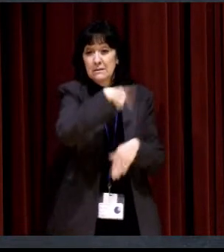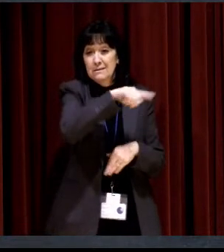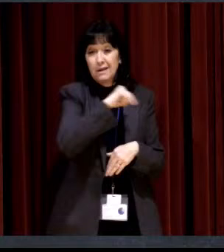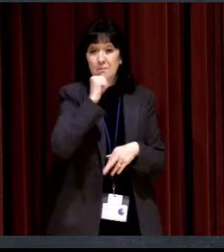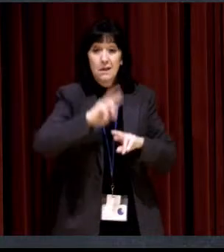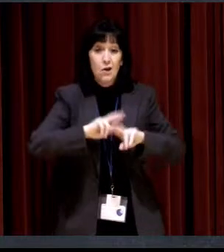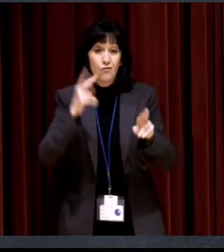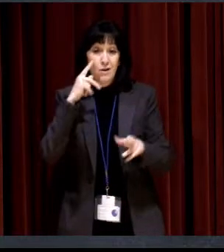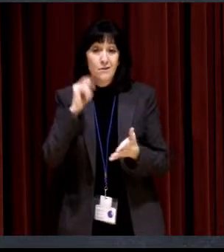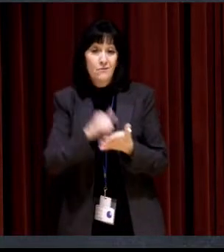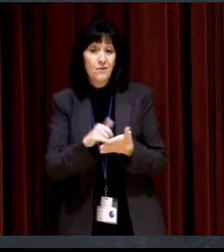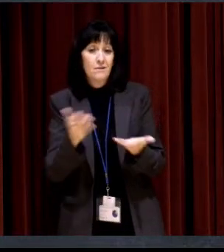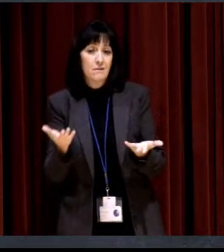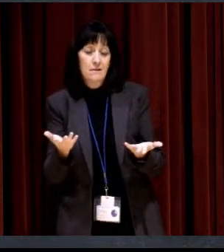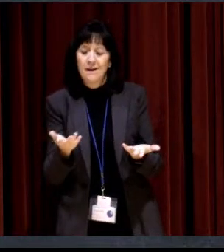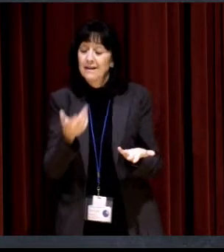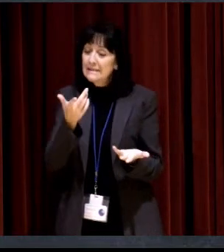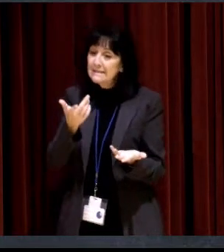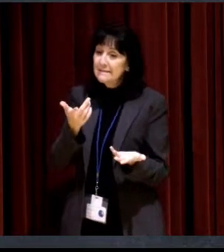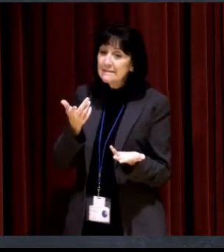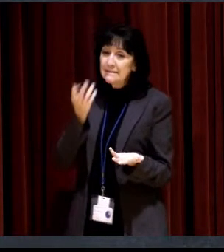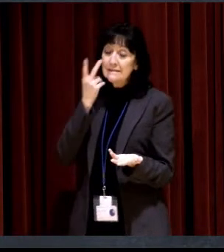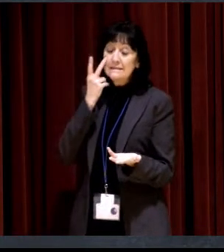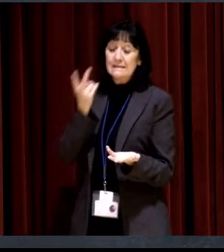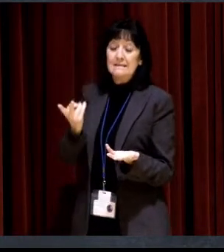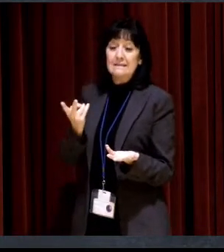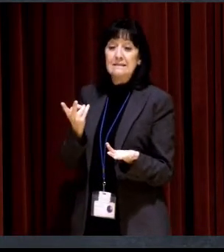we'll cross that bridge if we come to it. Thank you.